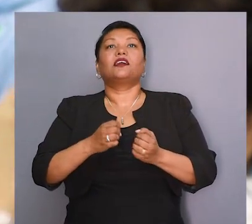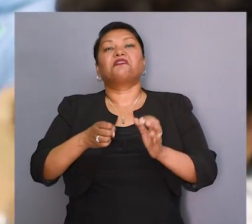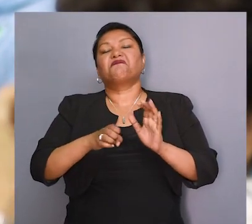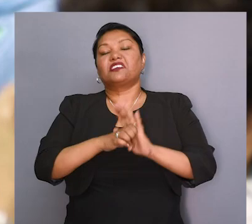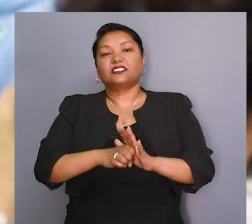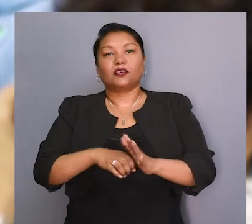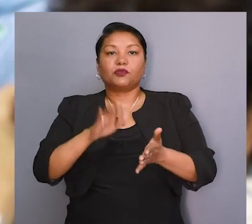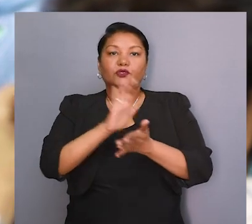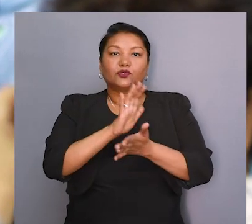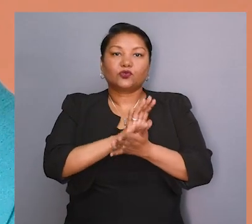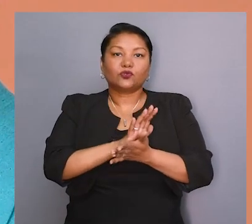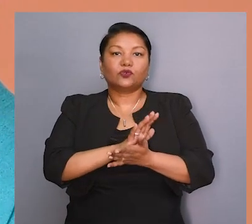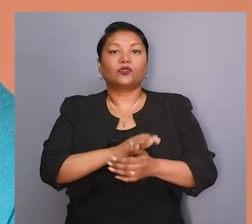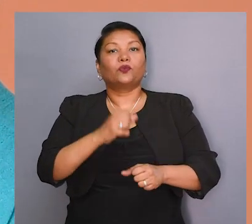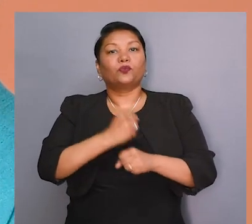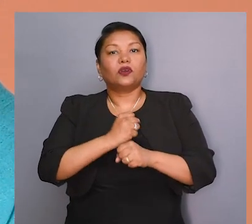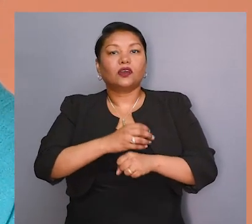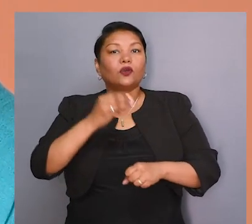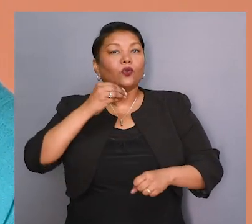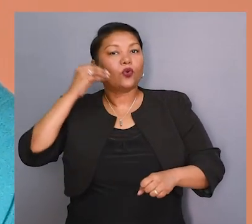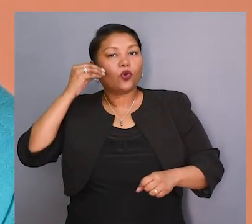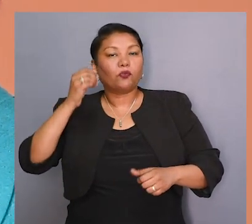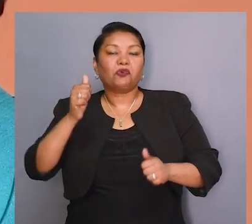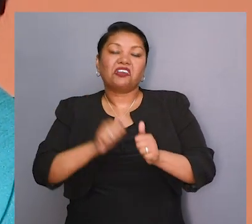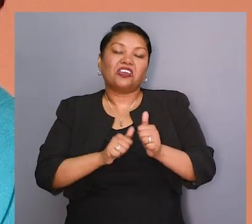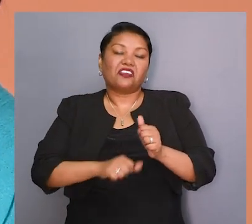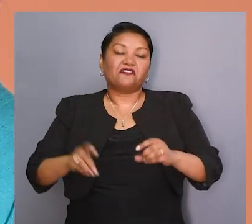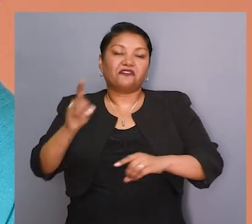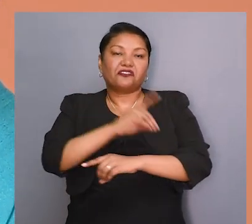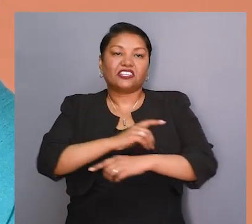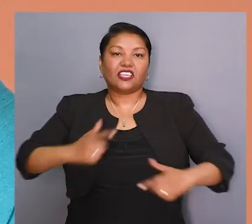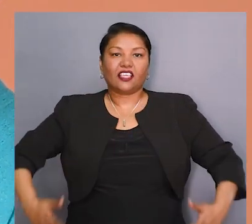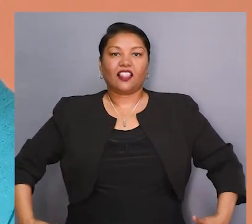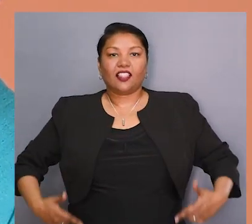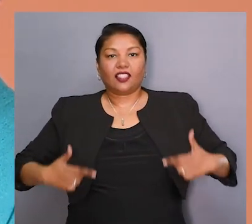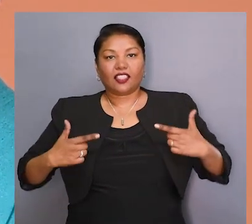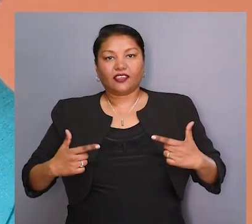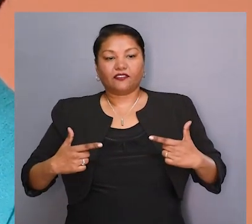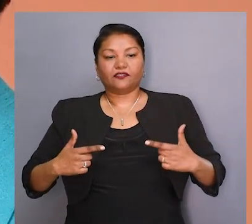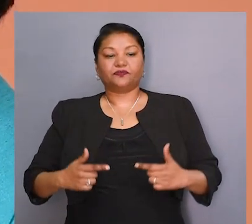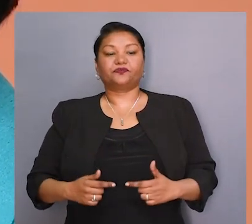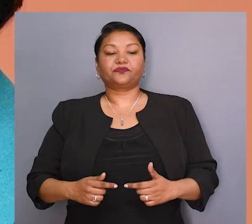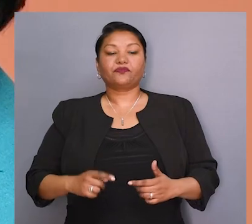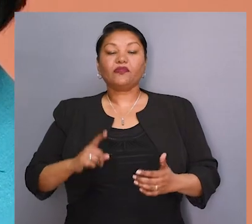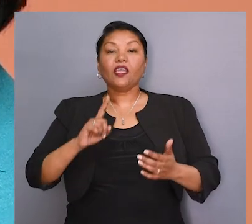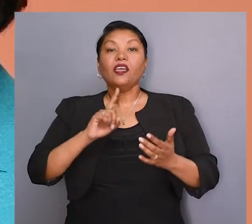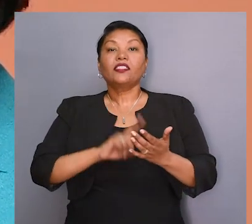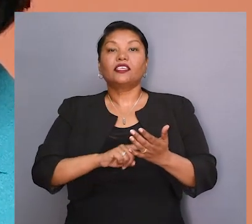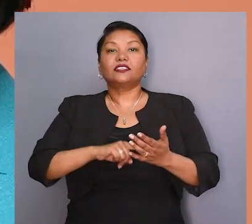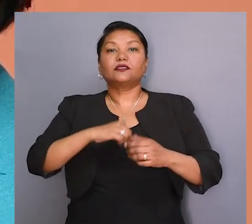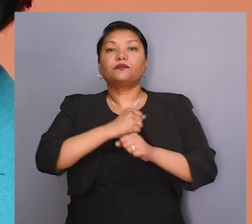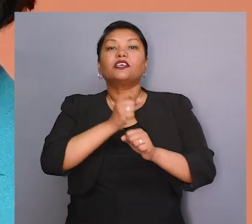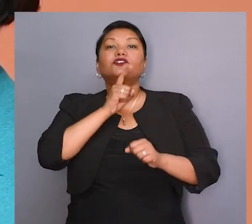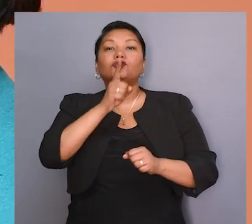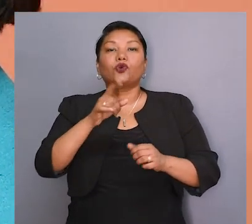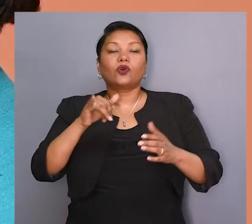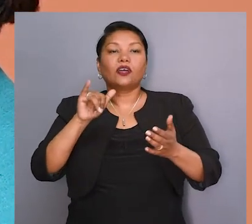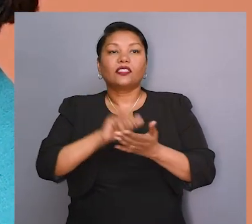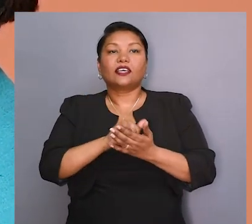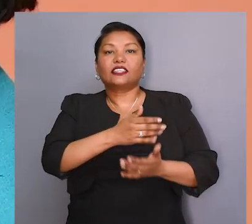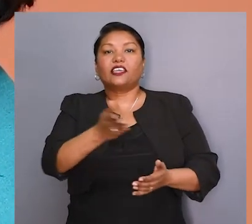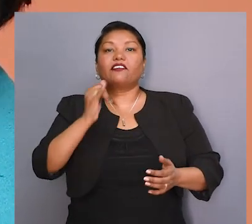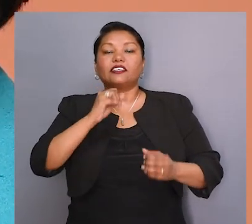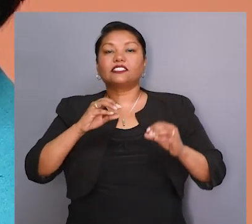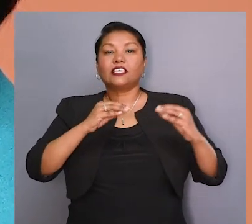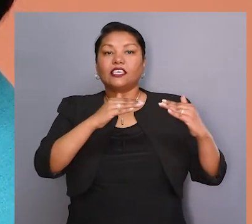be in school, work, home, or in civic life, and ensuring equality of